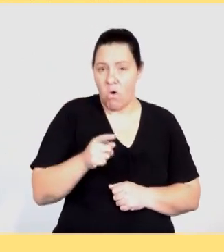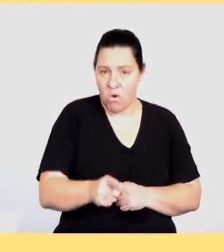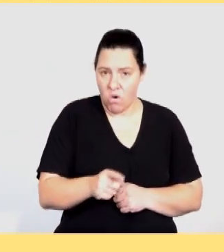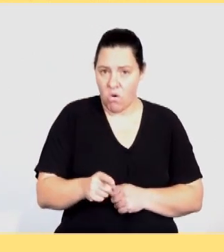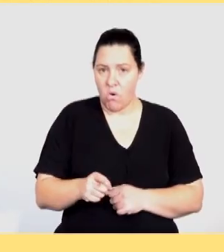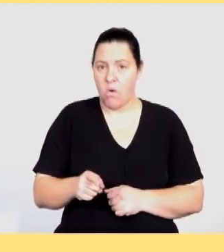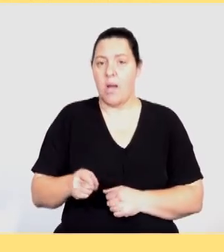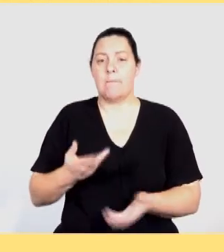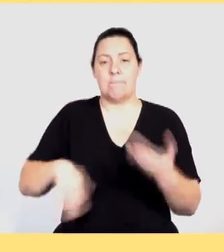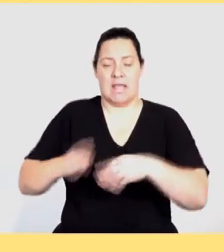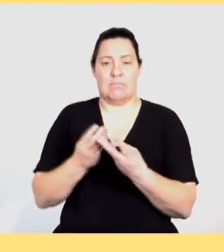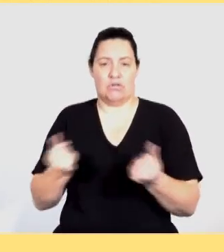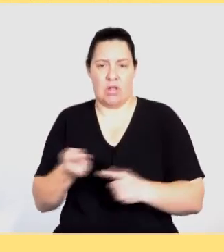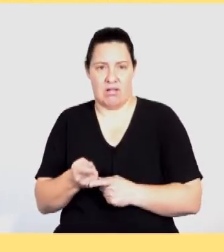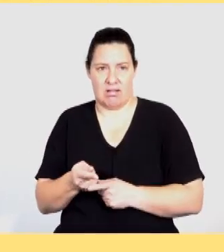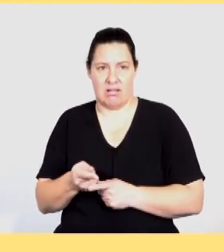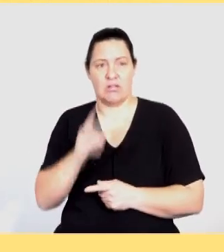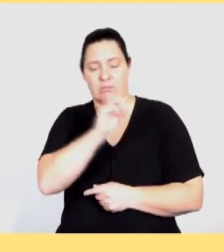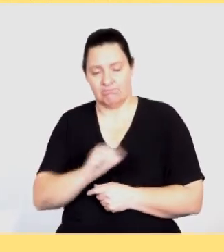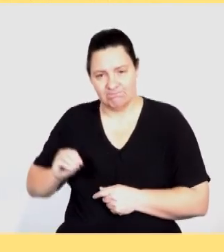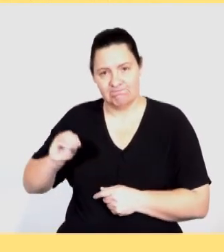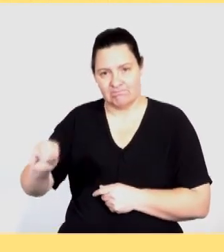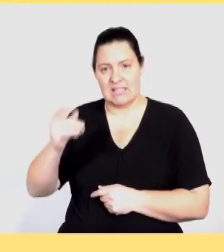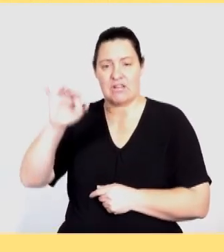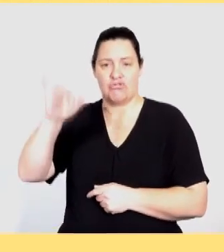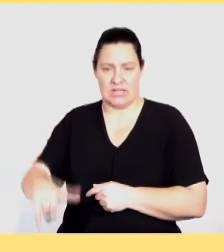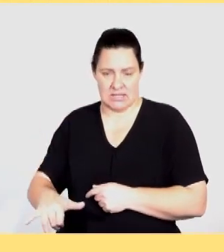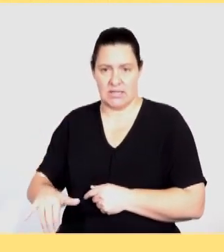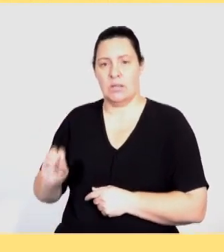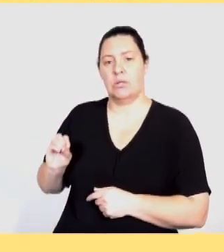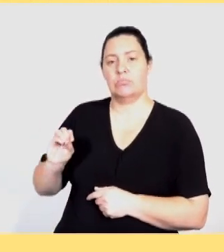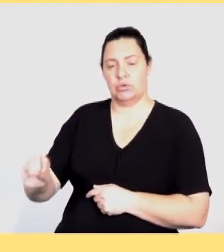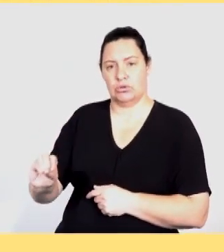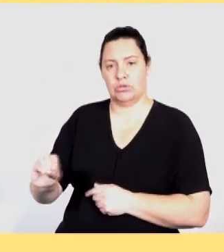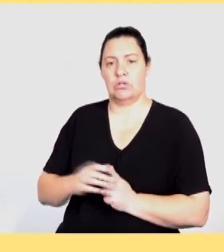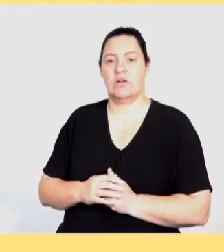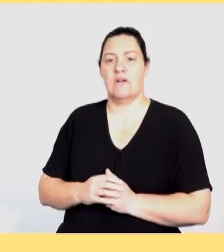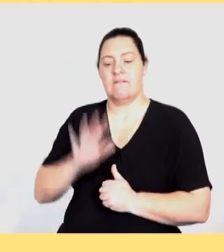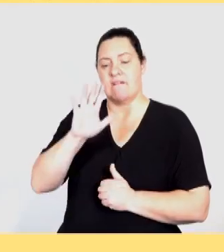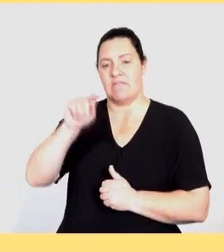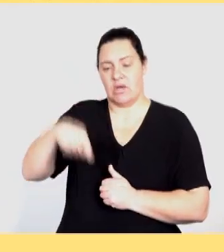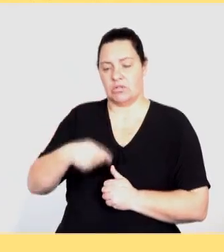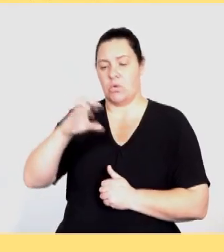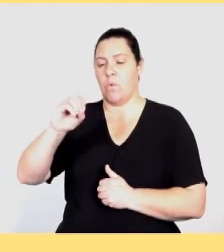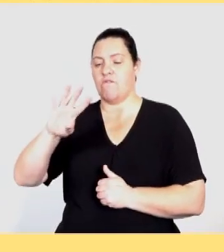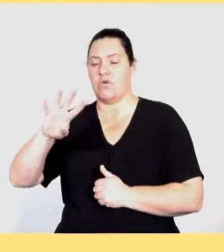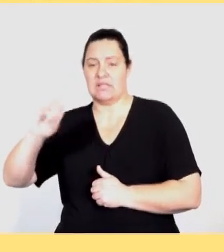was for packing materials. So I'm going to now come to my sundry accounts and I'm going to say